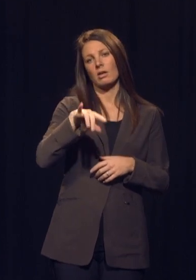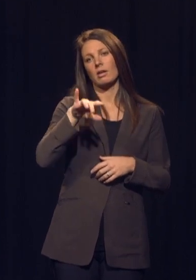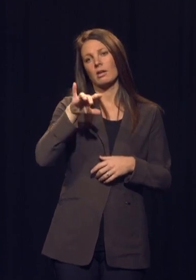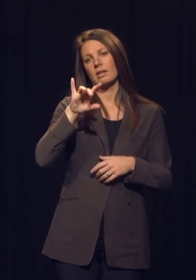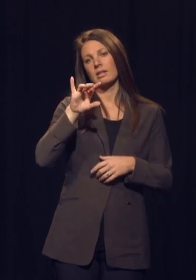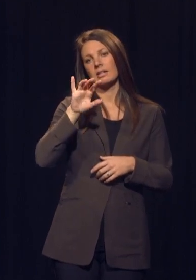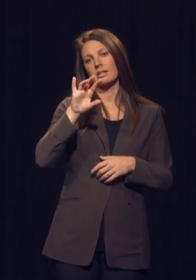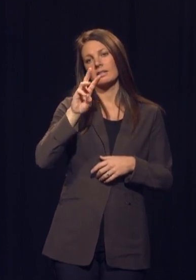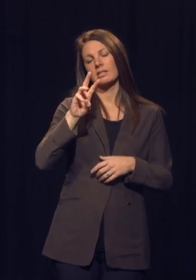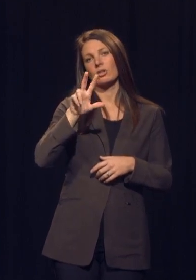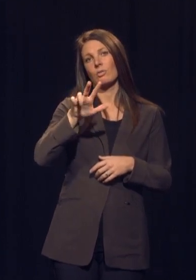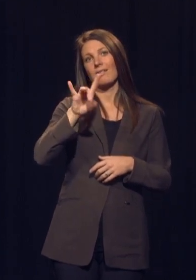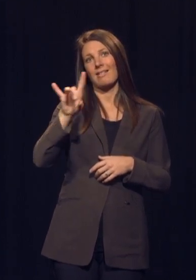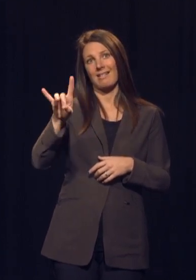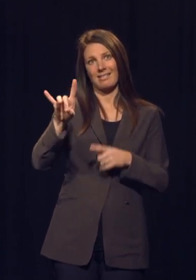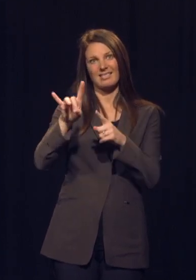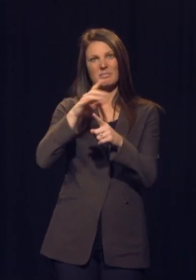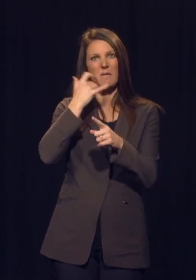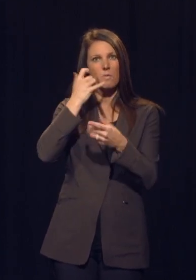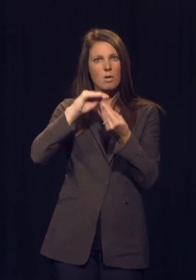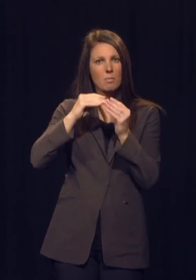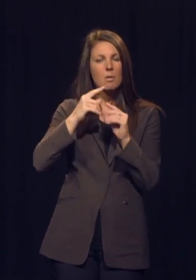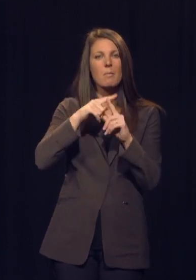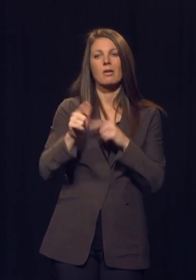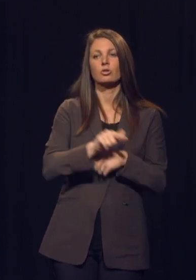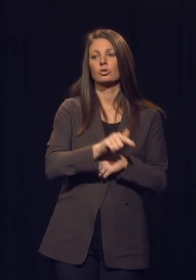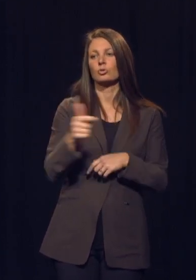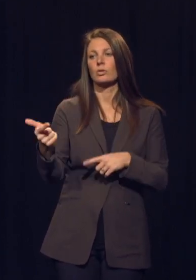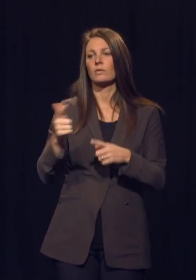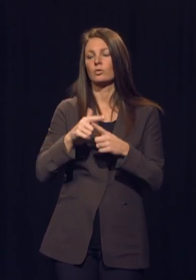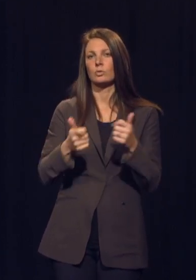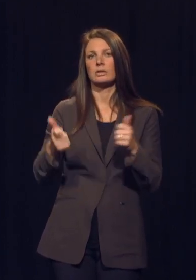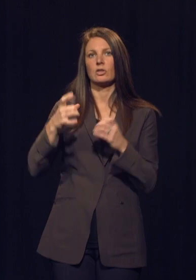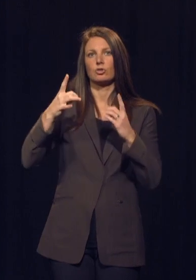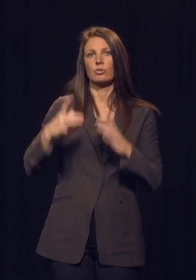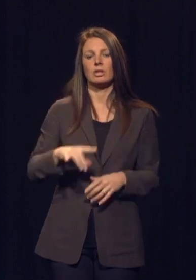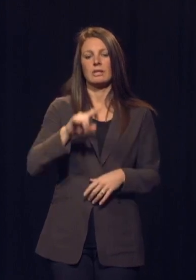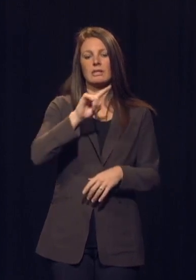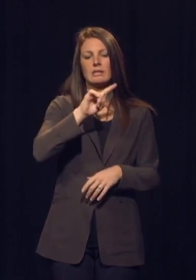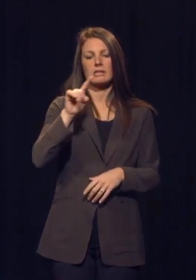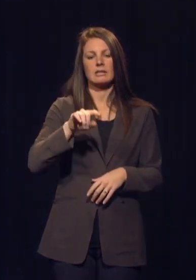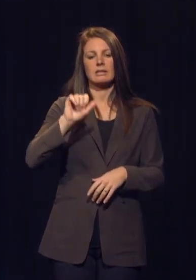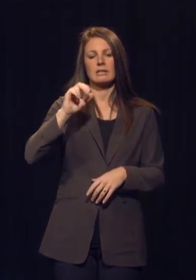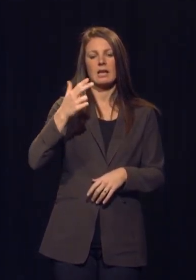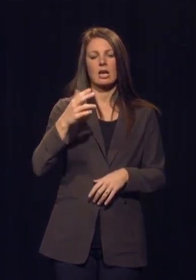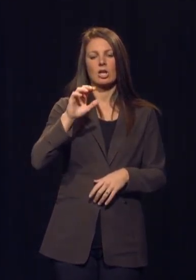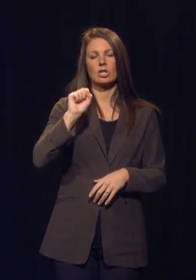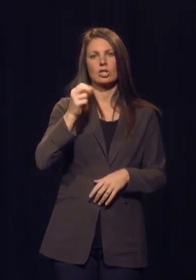877-881-6388. Thank you, and now I'll turn it over to Executive Director Zach Sherman.